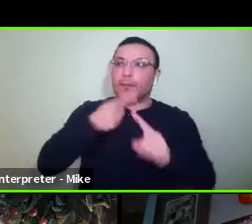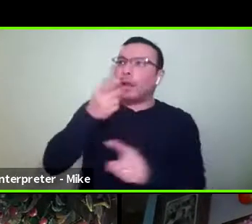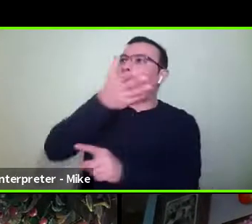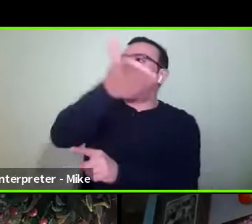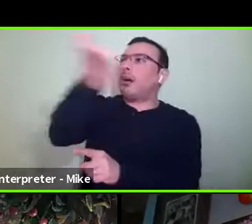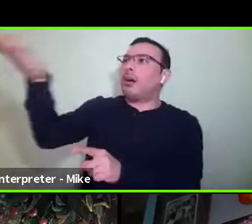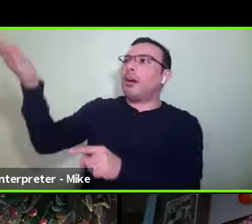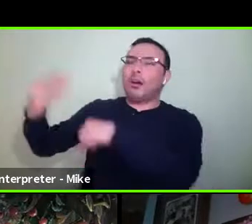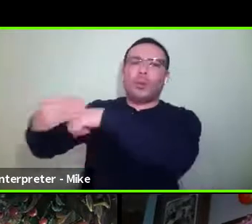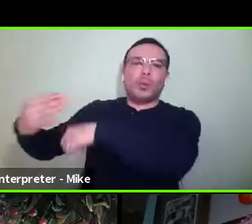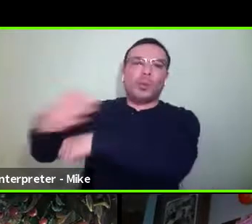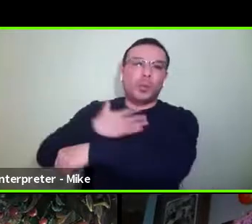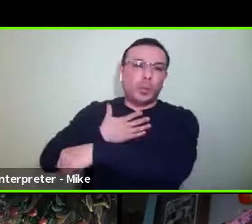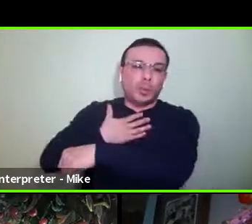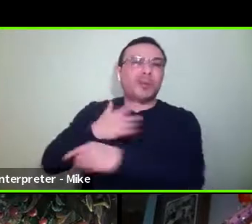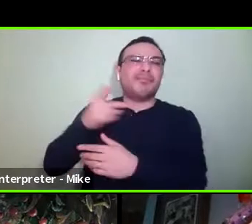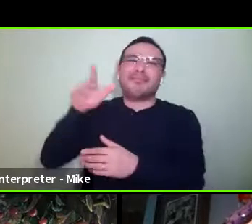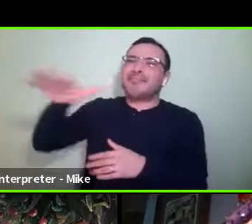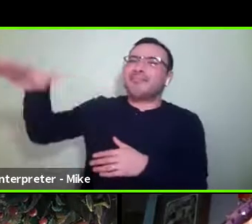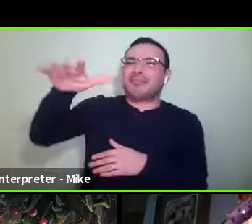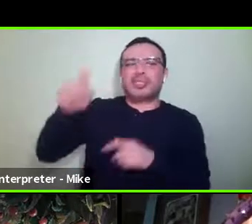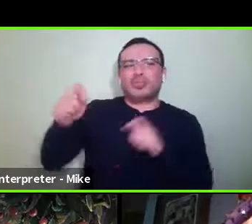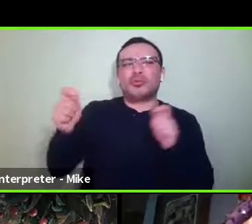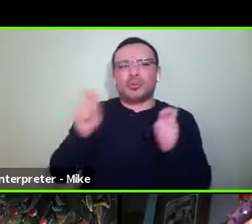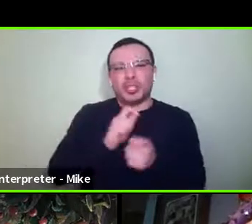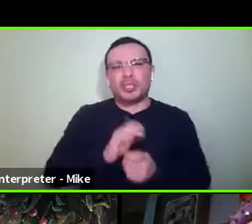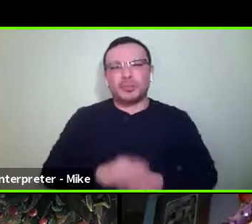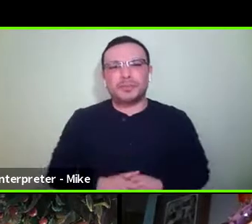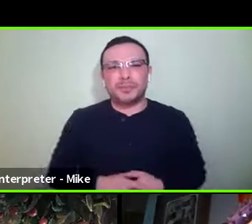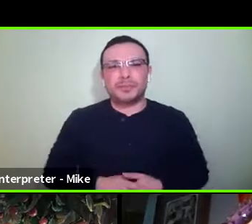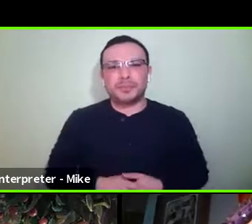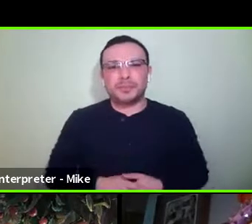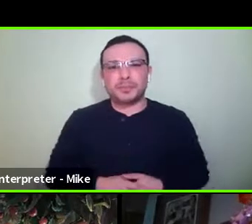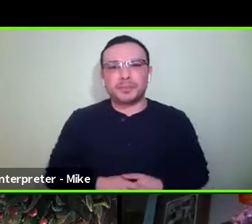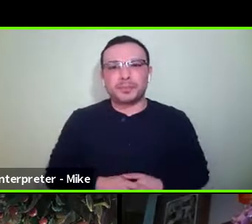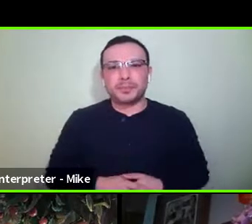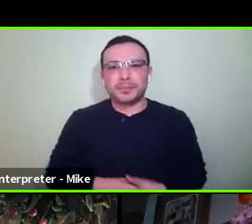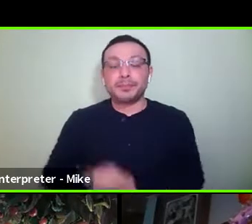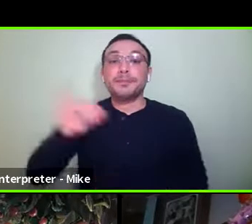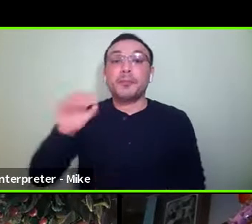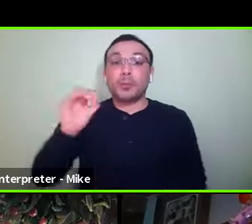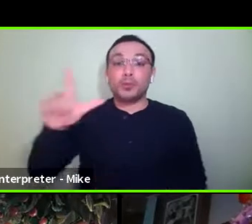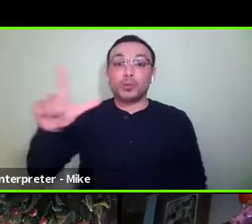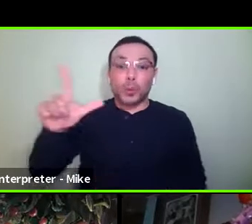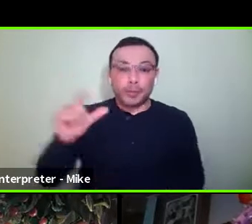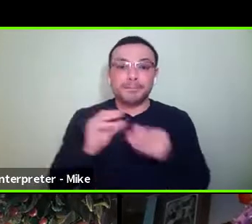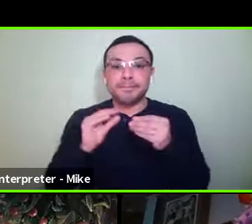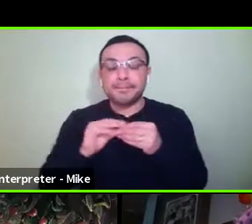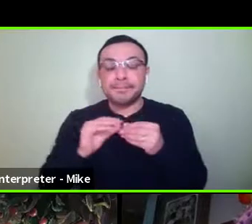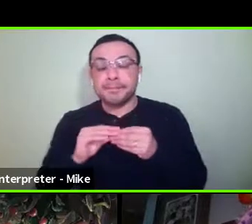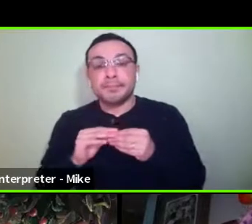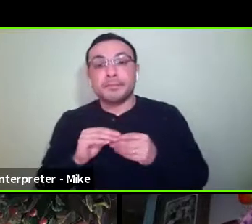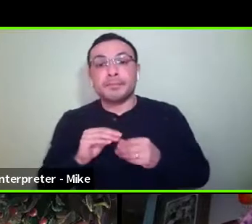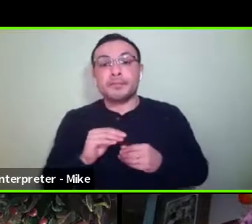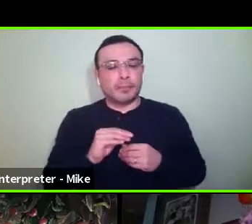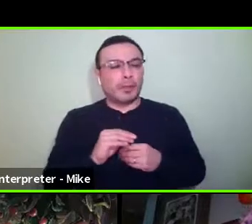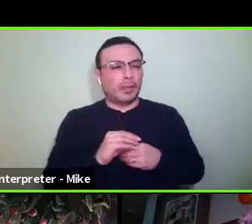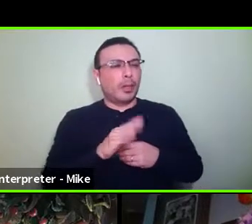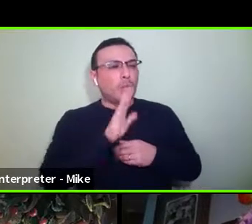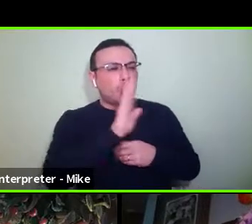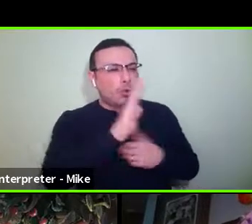I think that one of the really powerful thing that came out in differing ways from each of your